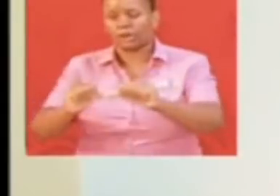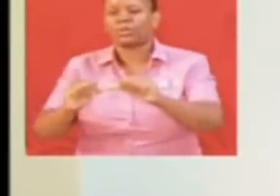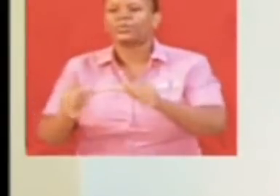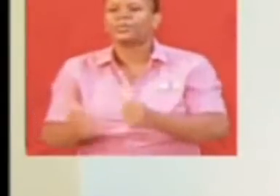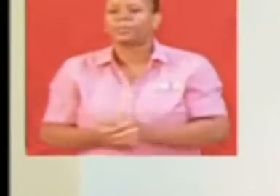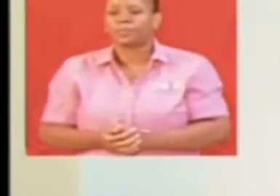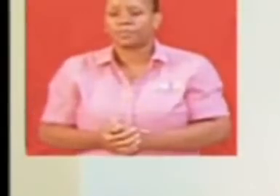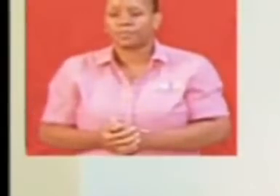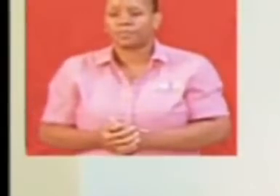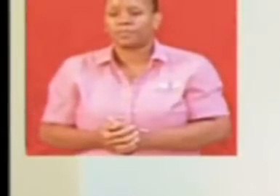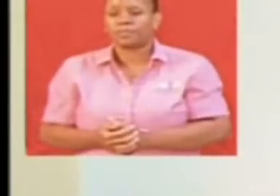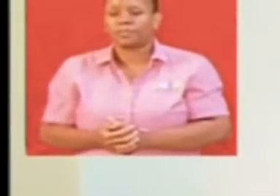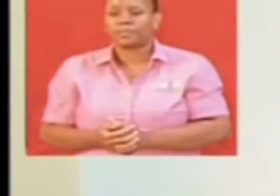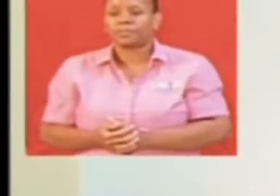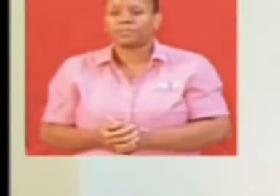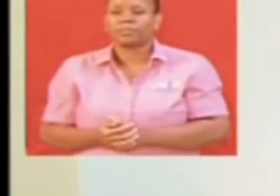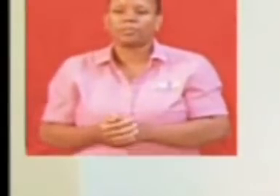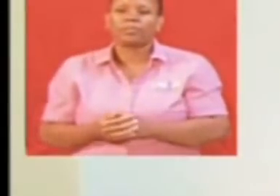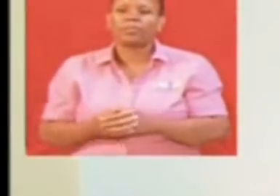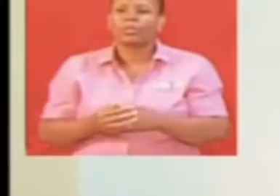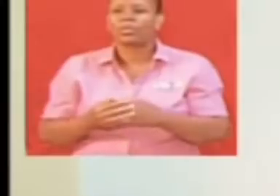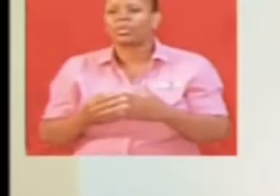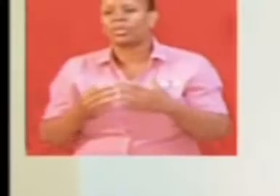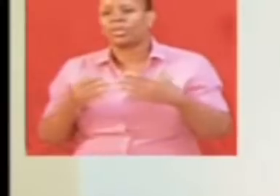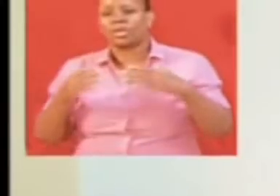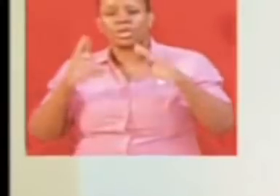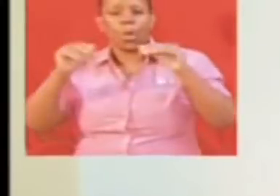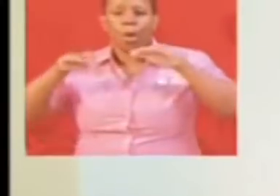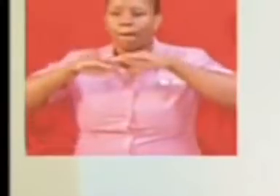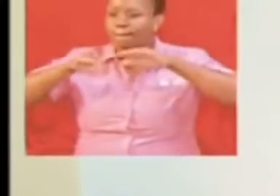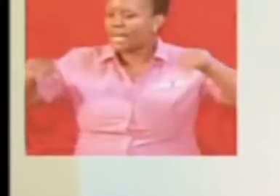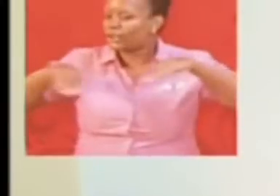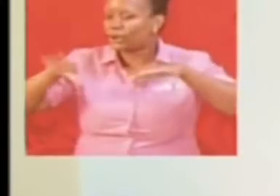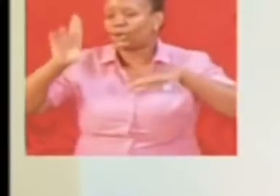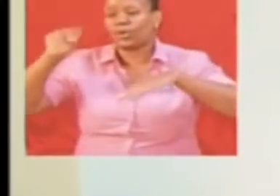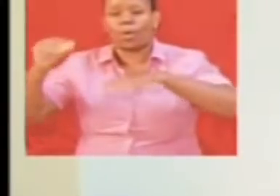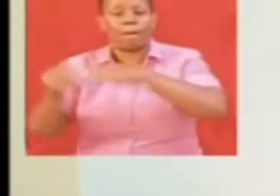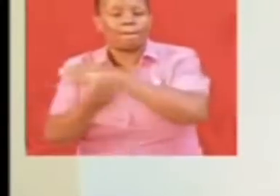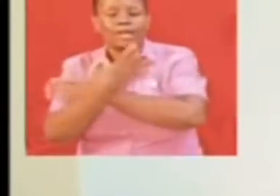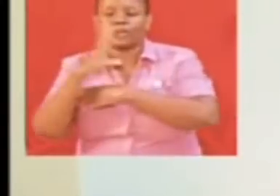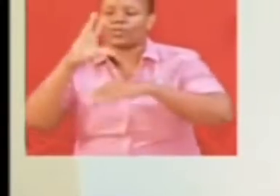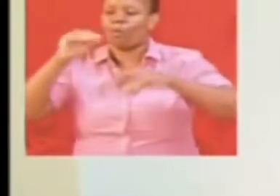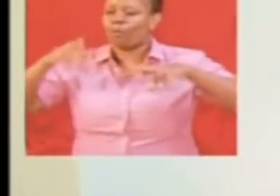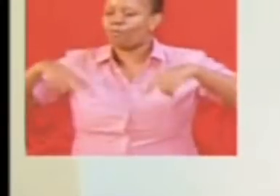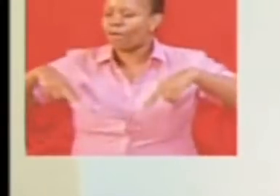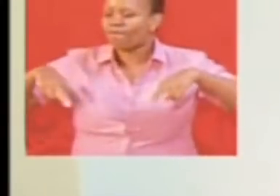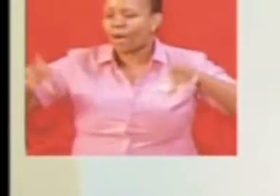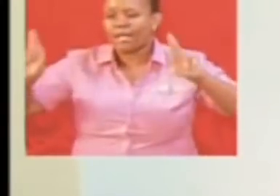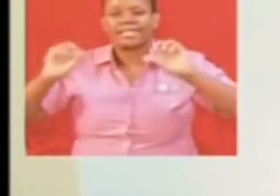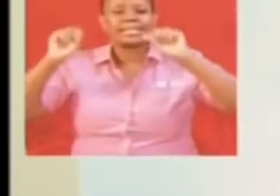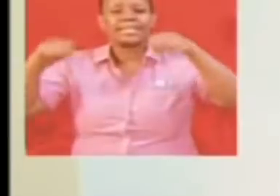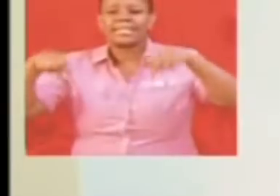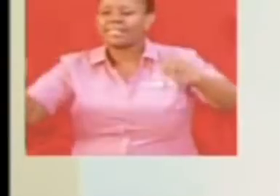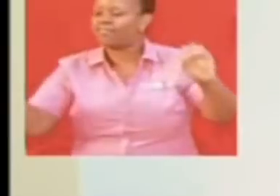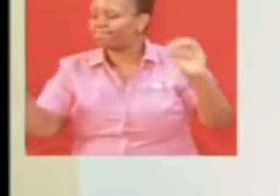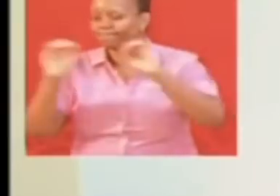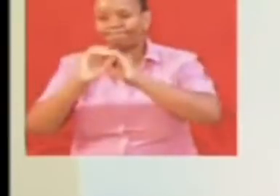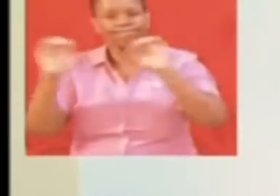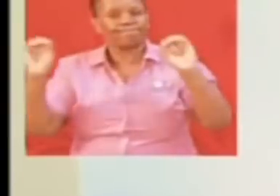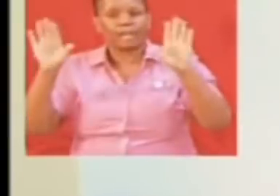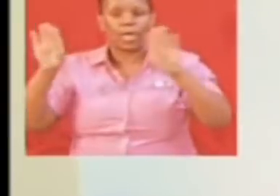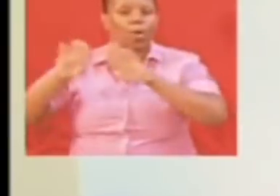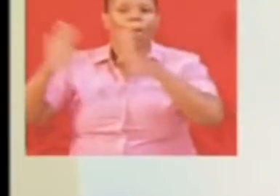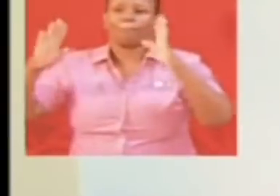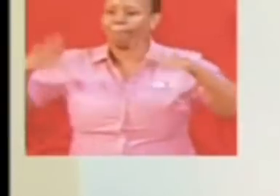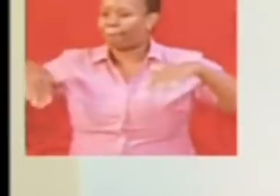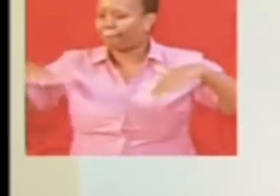rivers, and we are legally required to have masks covering our noses and mouths if we are out in a